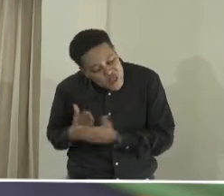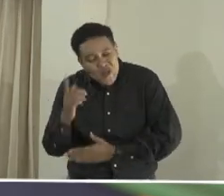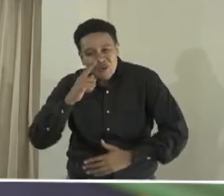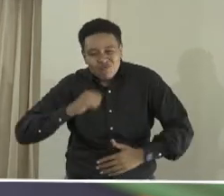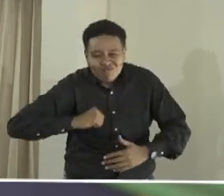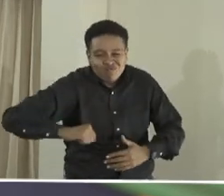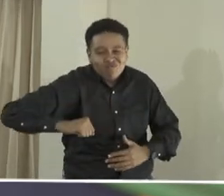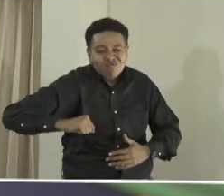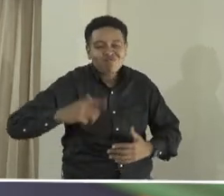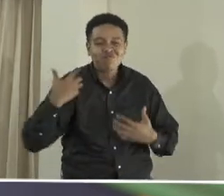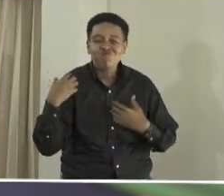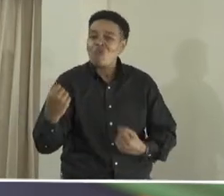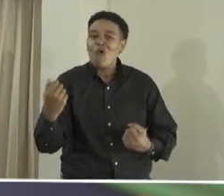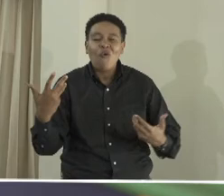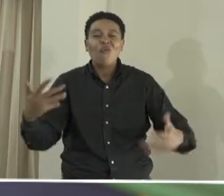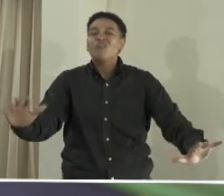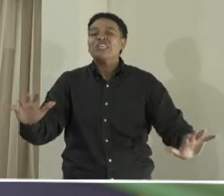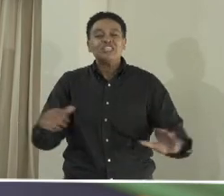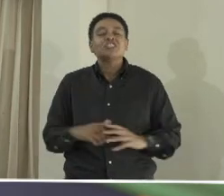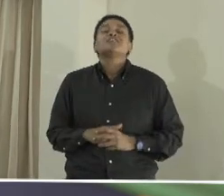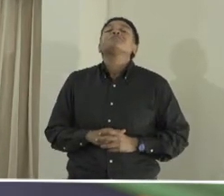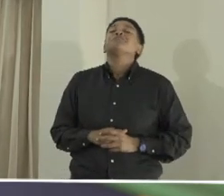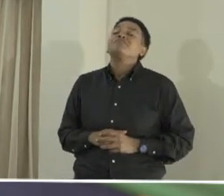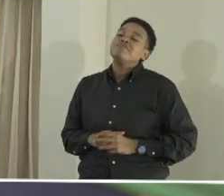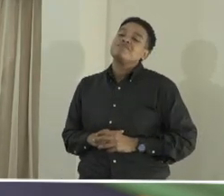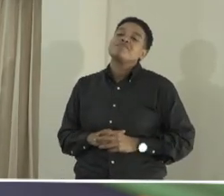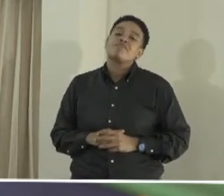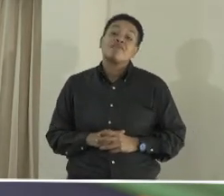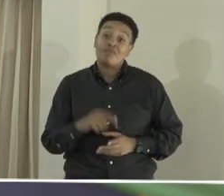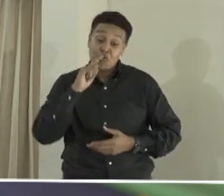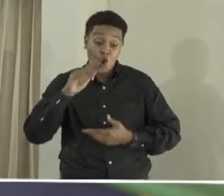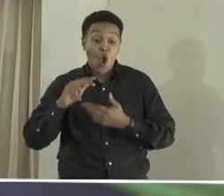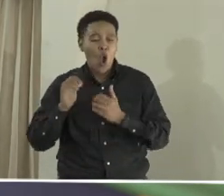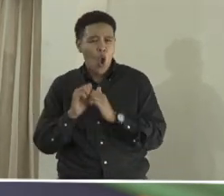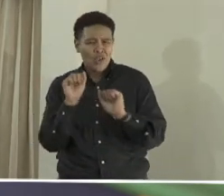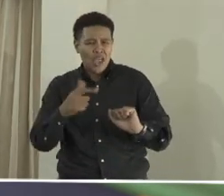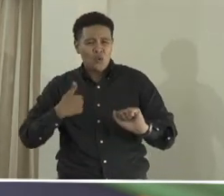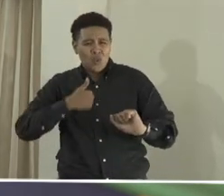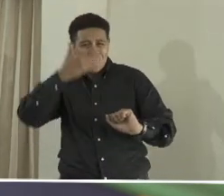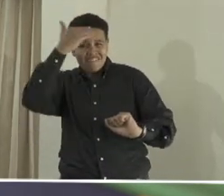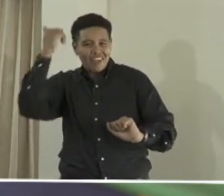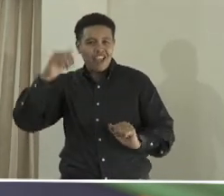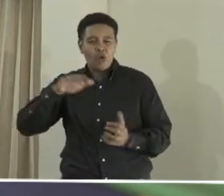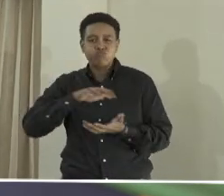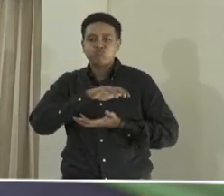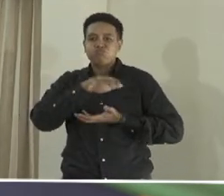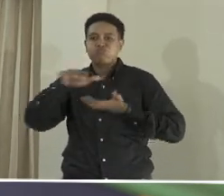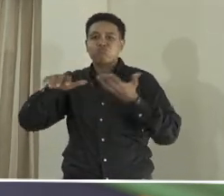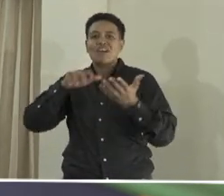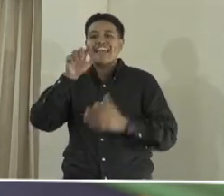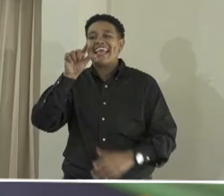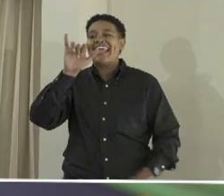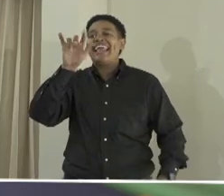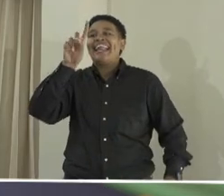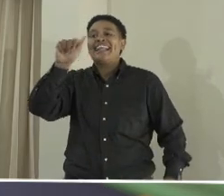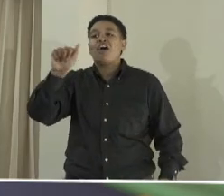we were resilient and we were strong. How can we forget Tropical Storm Gilda